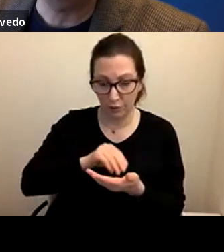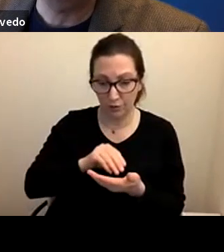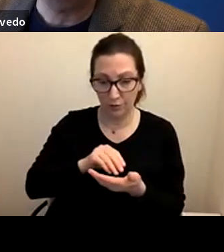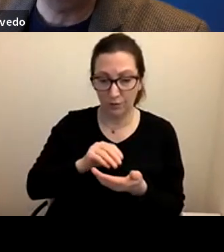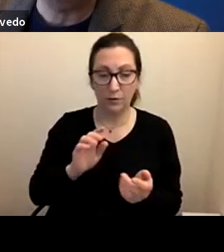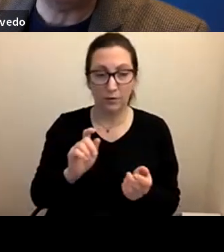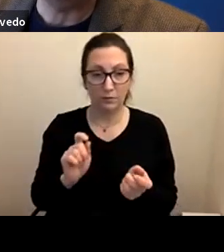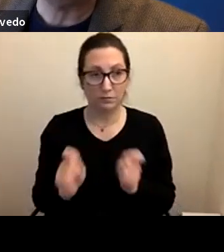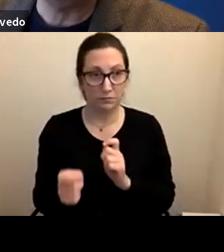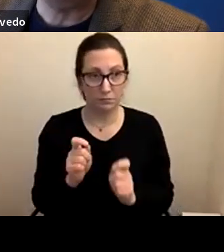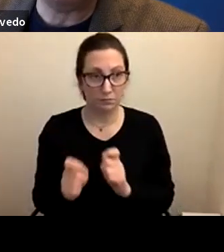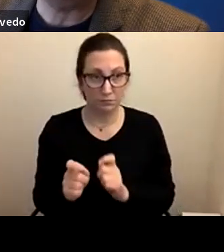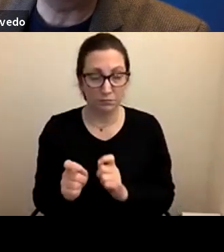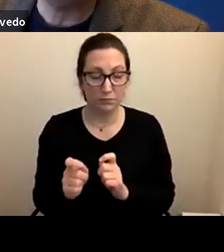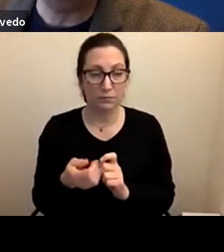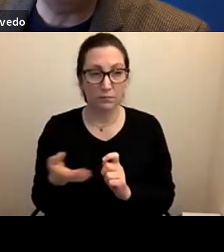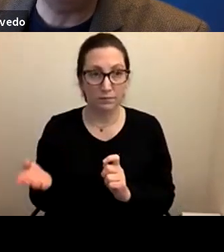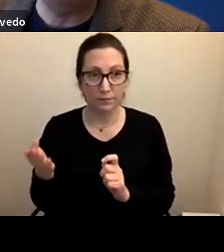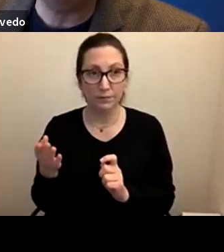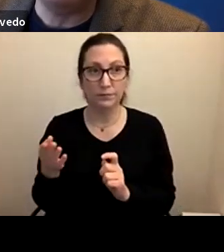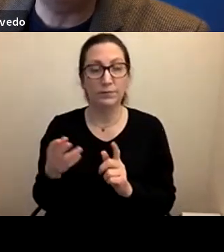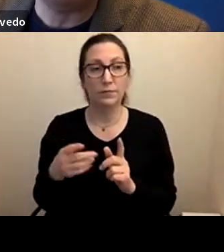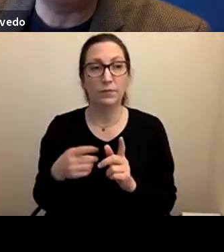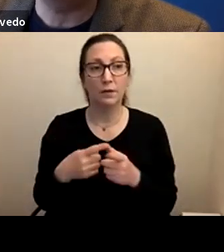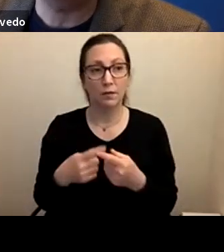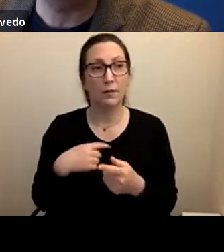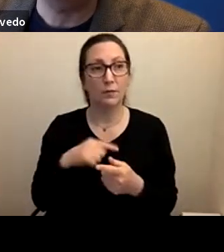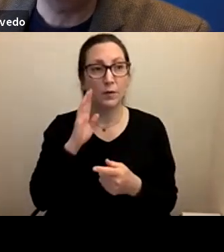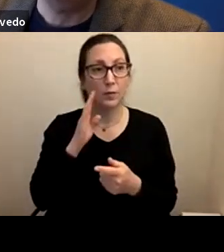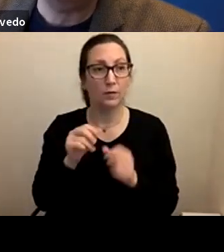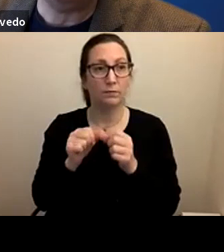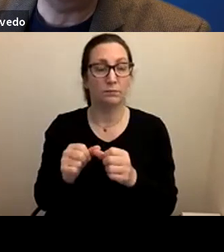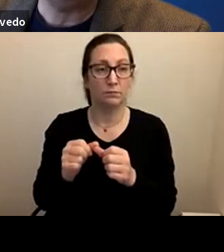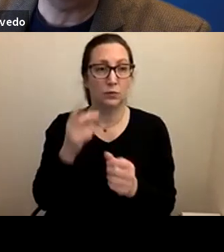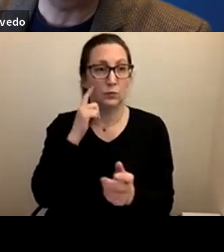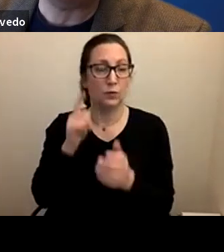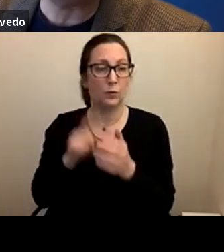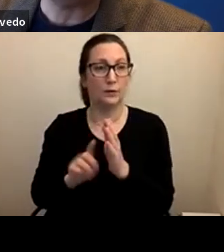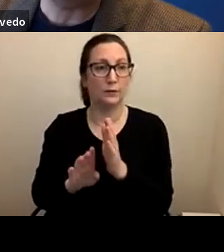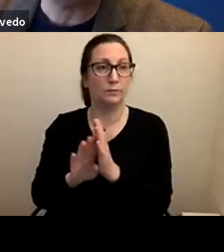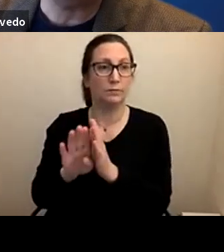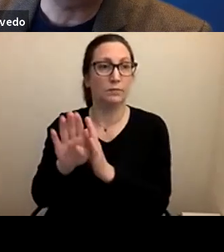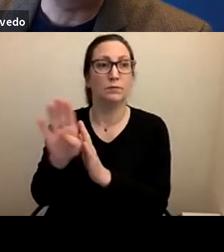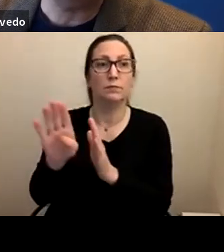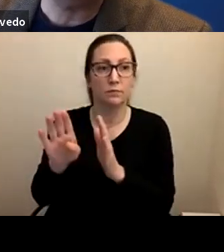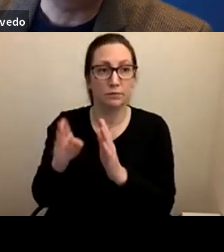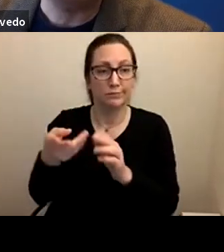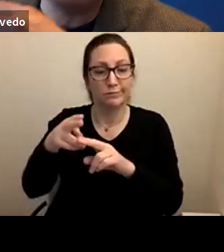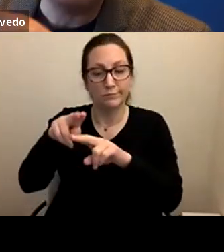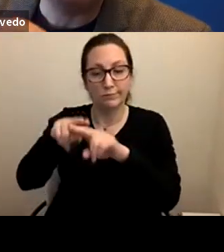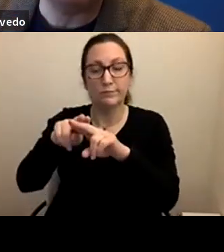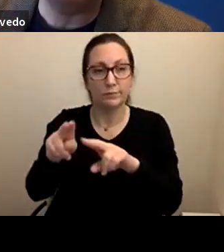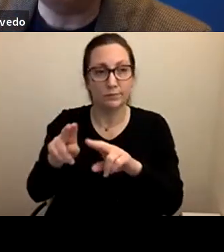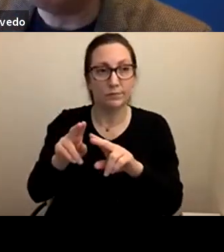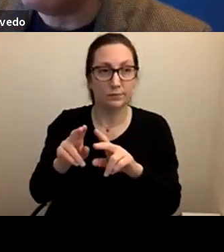things so that we continue to see these rises in the representation of